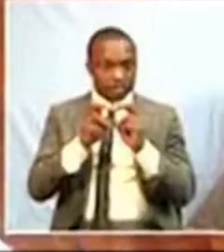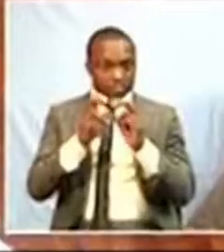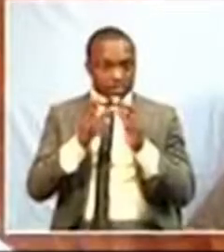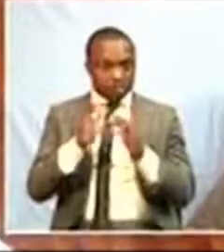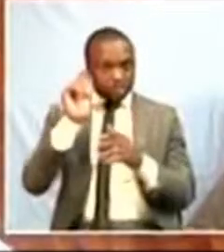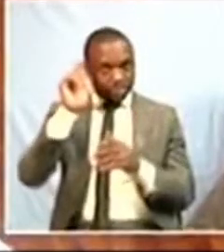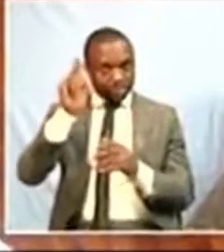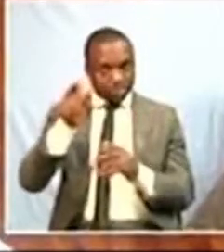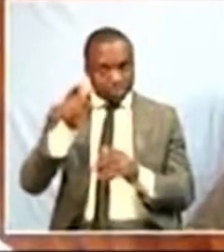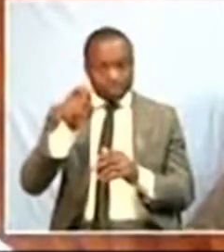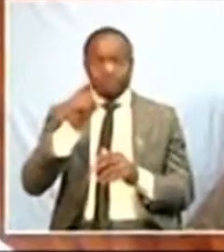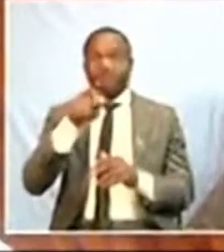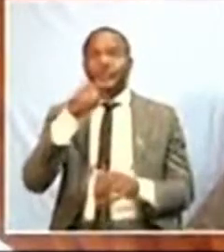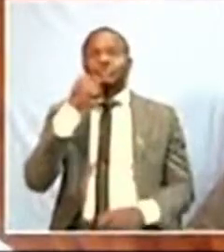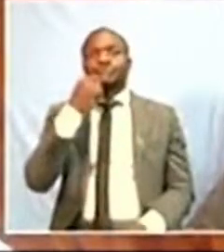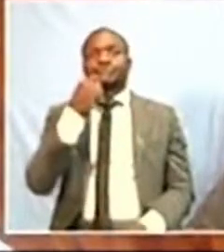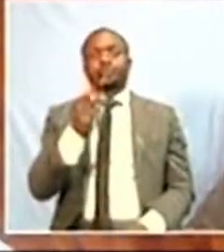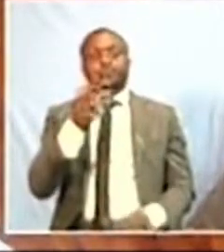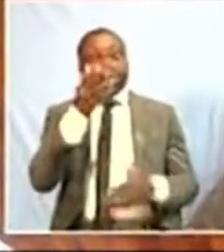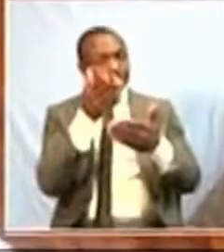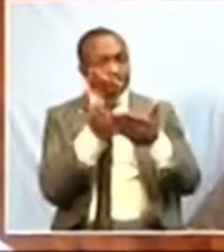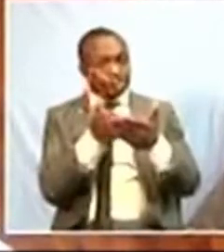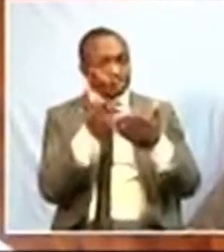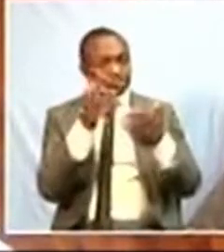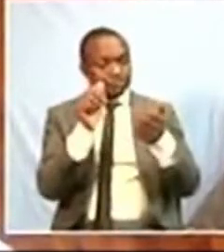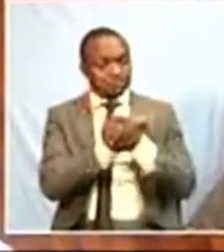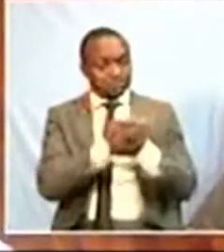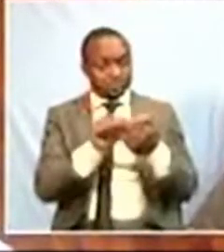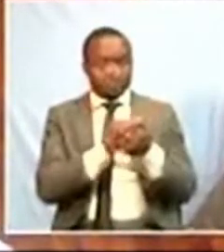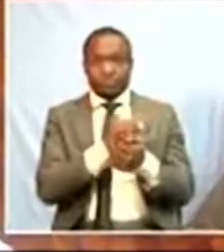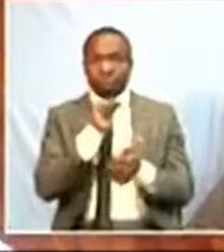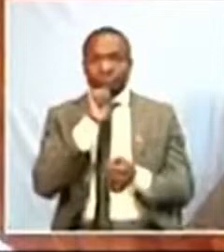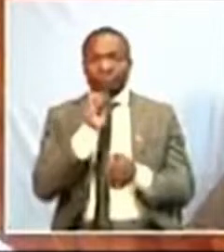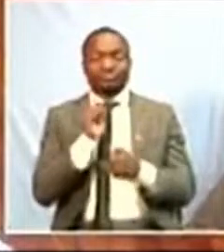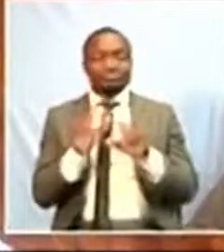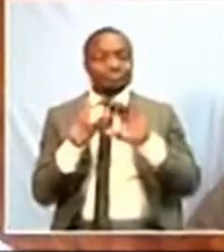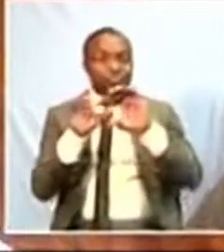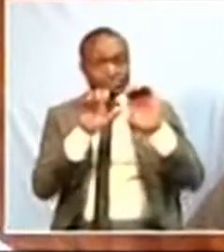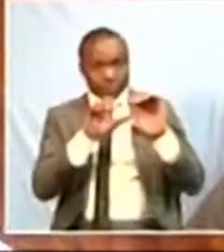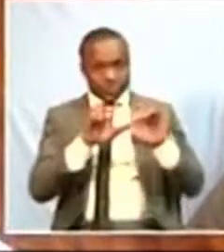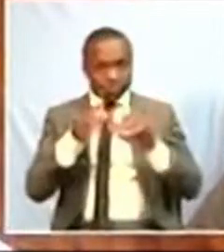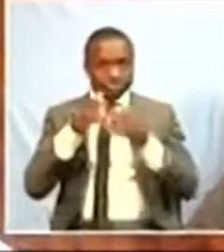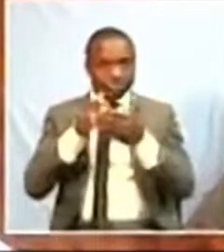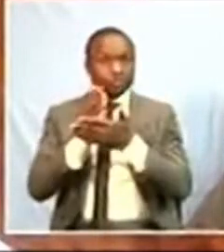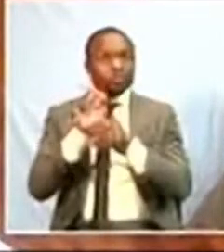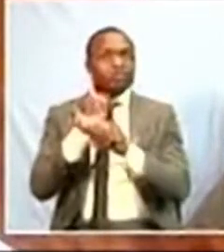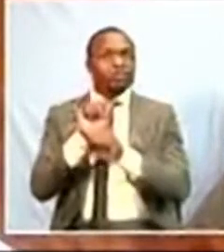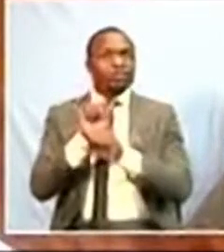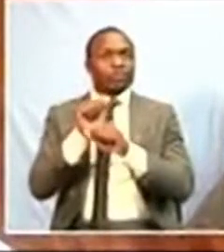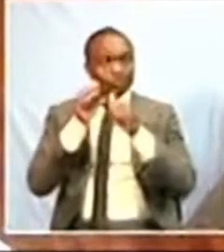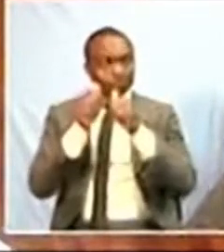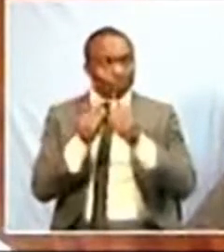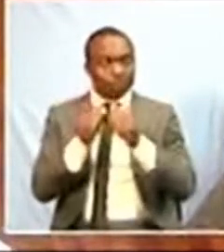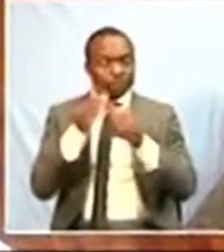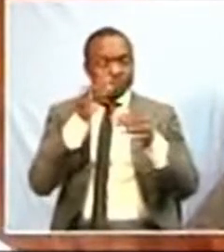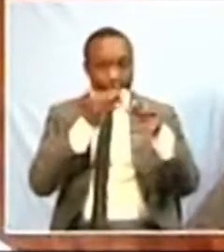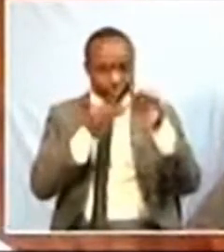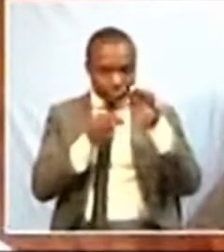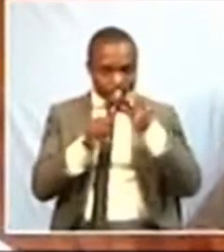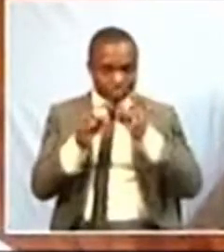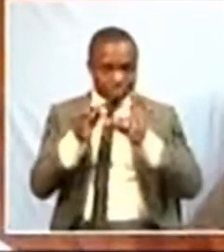later on? That's when you say there are these defects. You did not do the correct work according to specification.